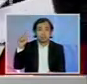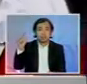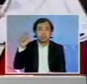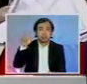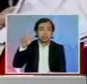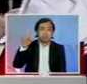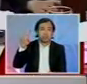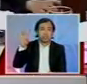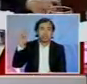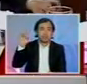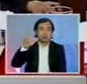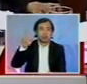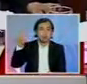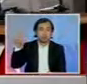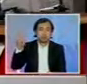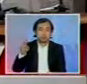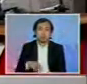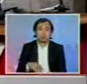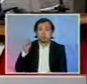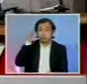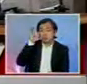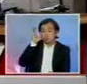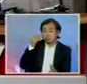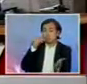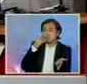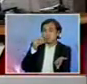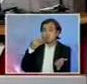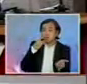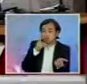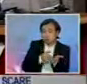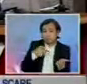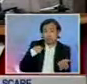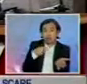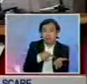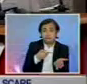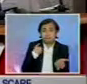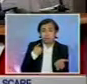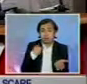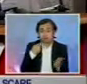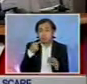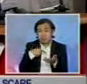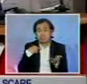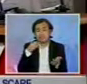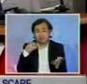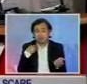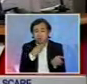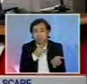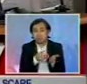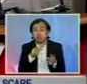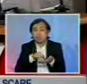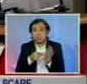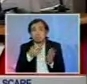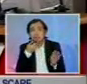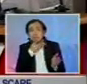N327732? Does your document state that? Because if that is stated in the document, then the best evidence will be the document itself. The